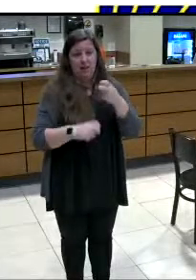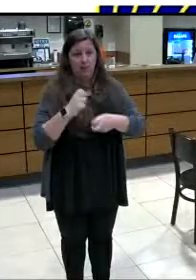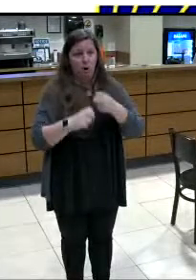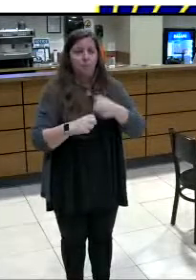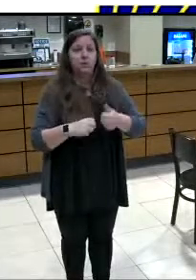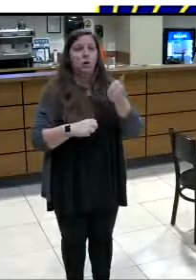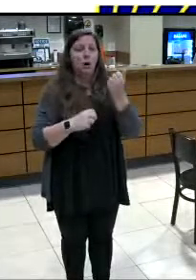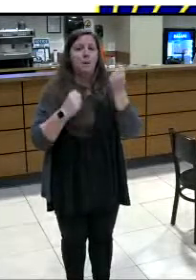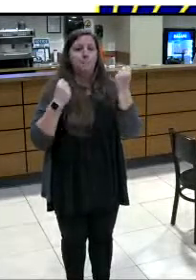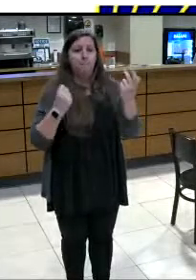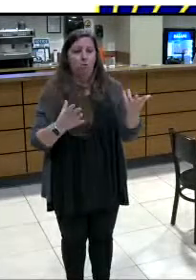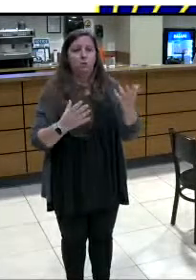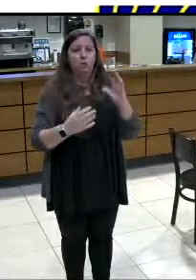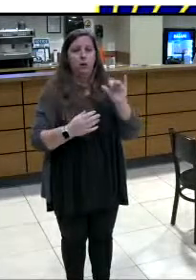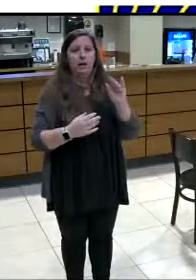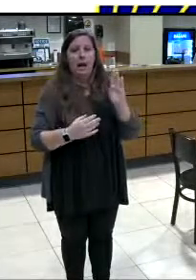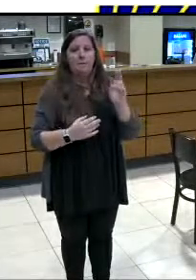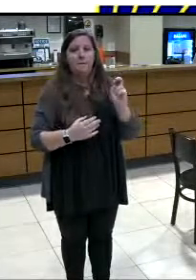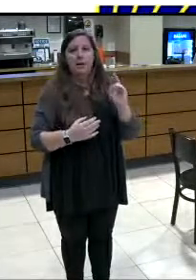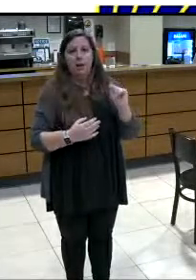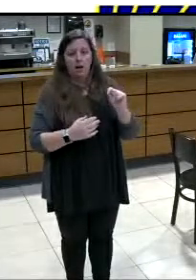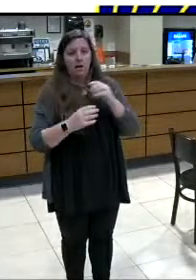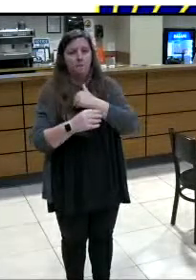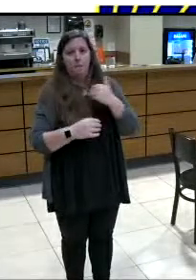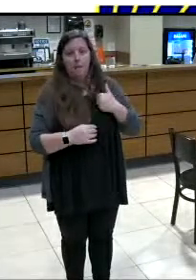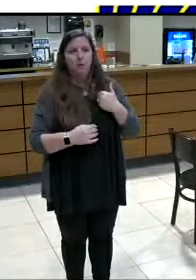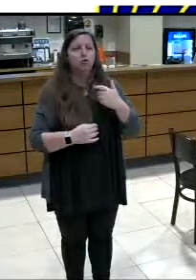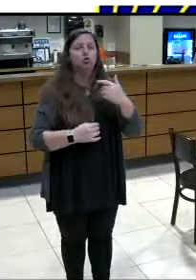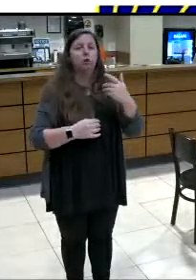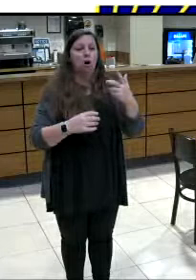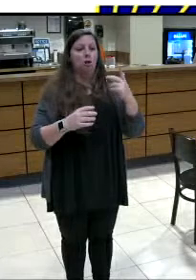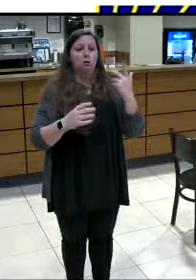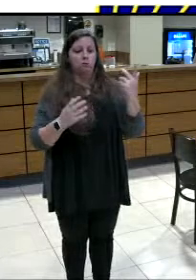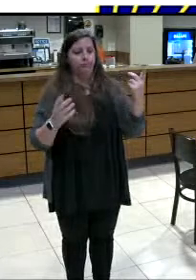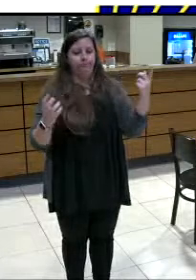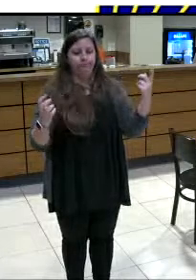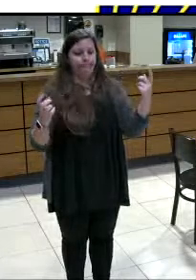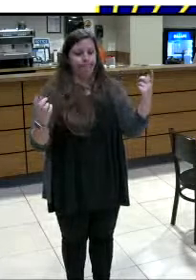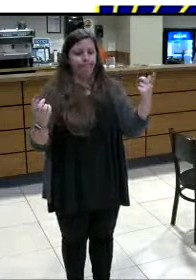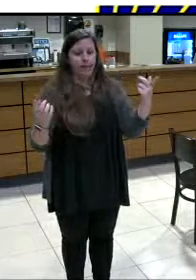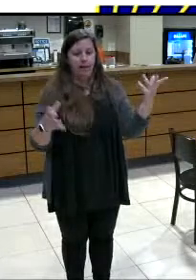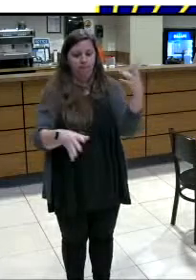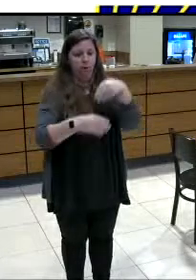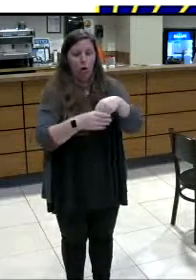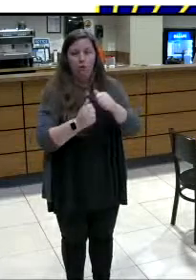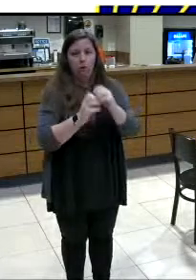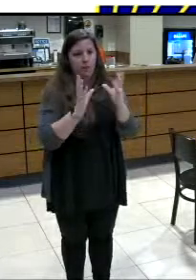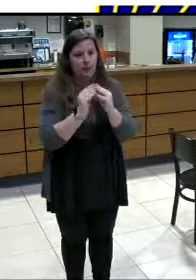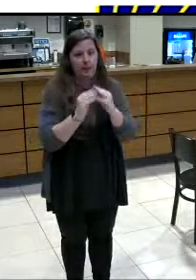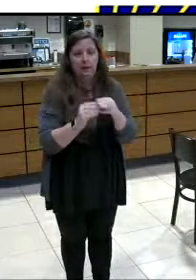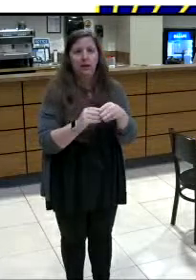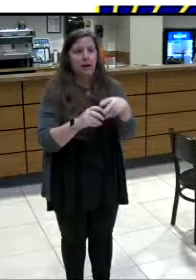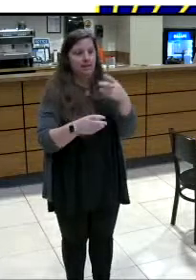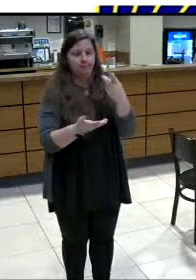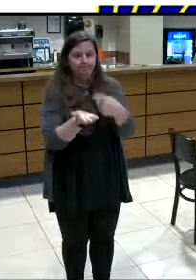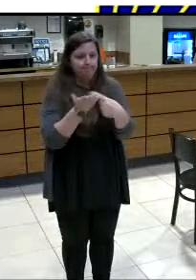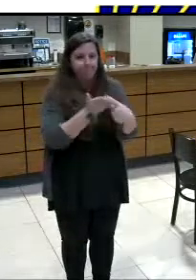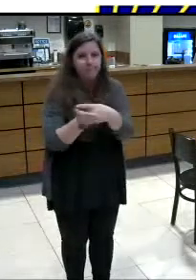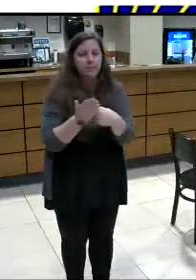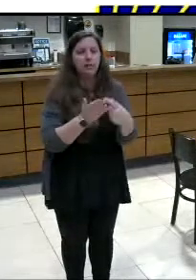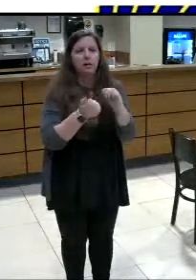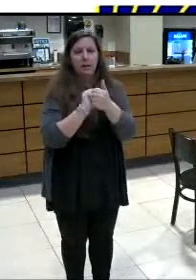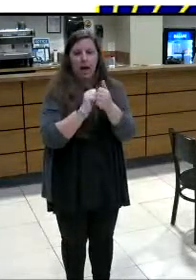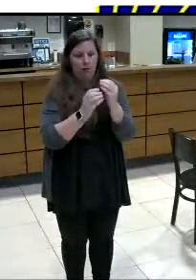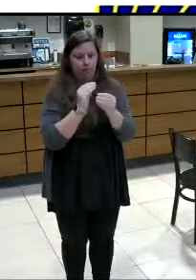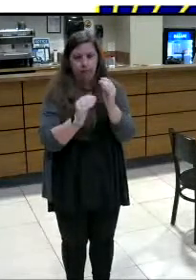and provide a strategy to address that. The other feedback that is a strategic focused support. So instead of saying